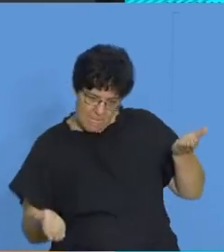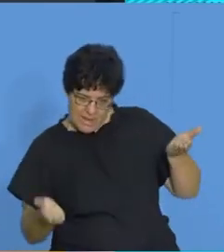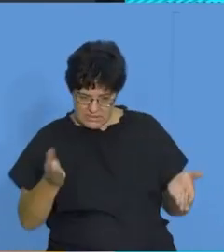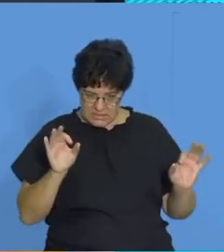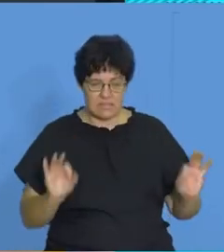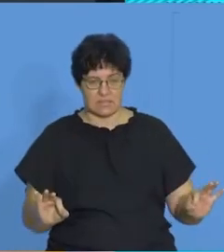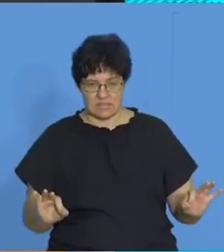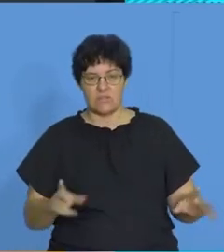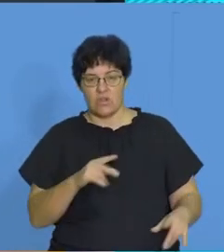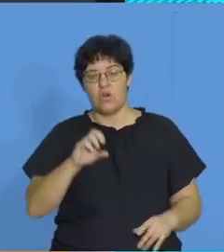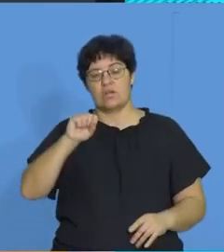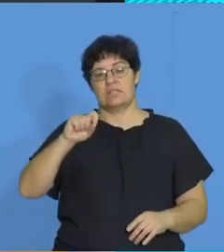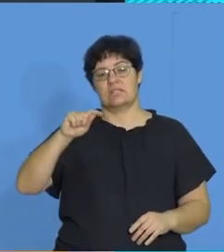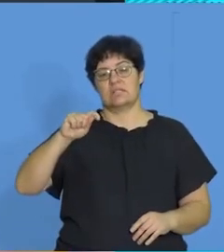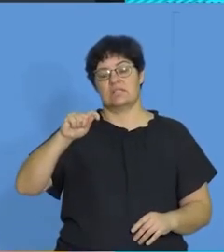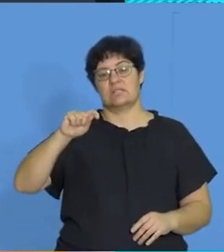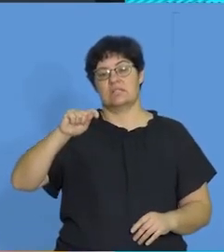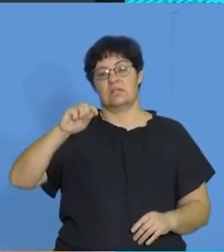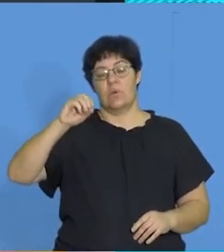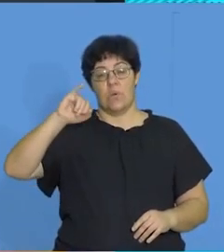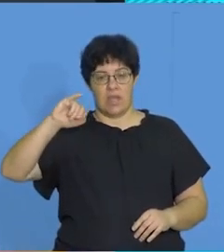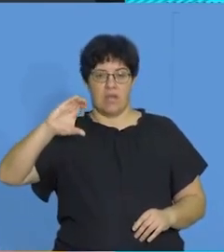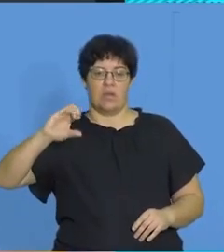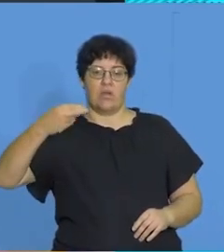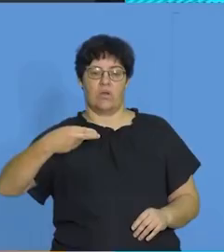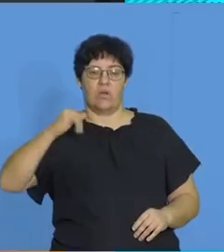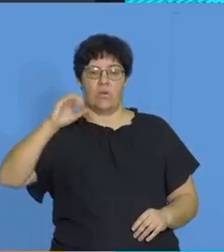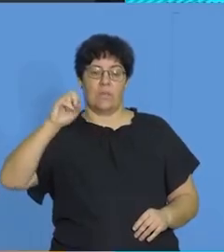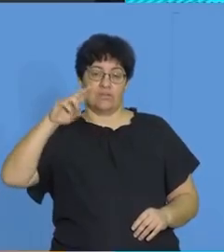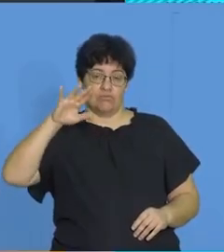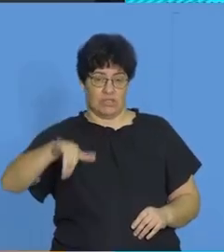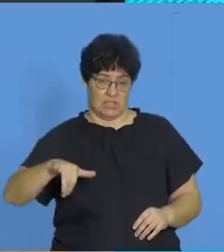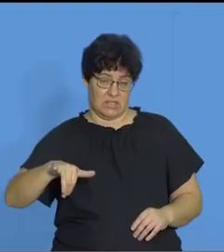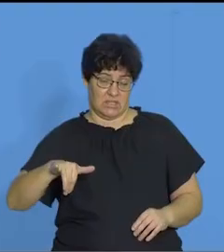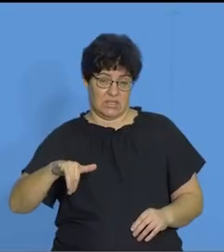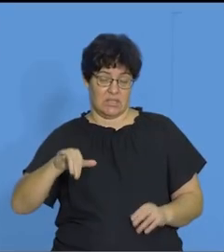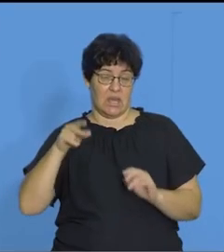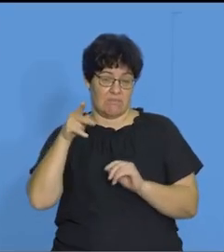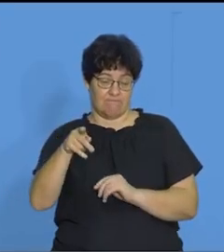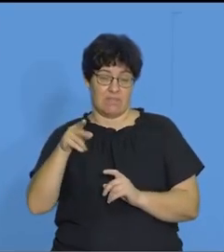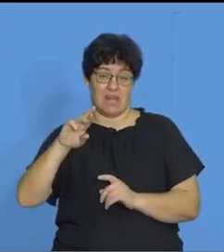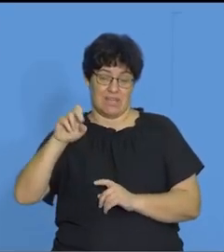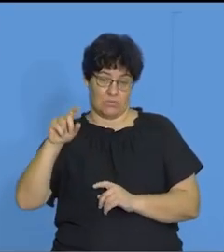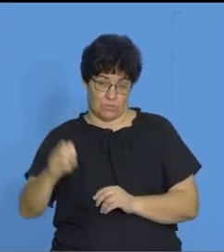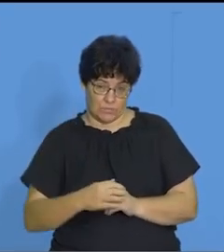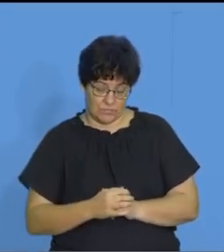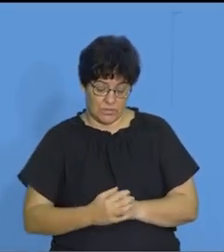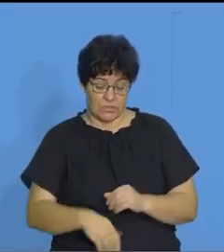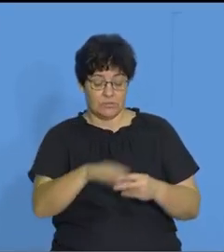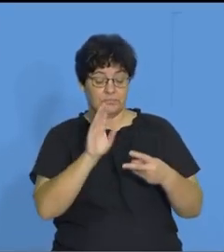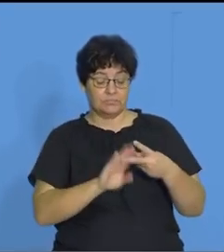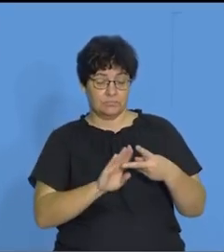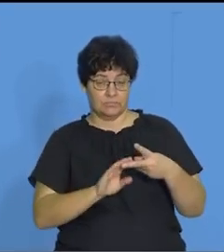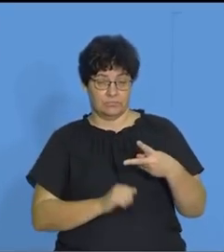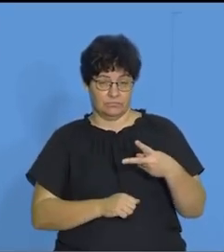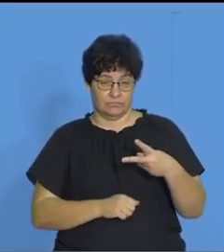at the stoichiometric ratio in which the substances participate in the chemical change. Right, okay. Now, step number two, we